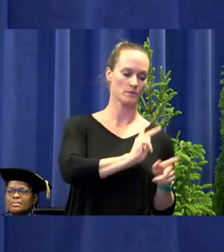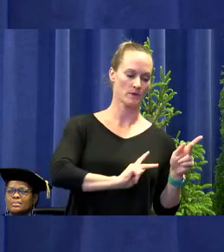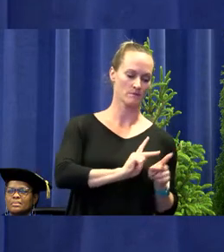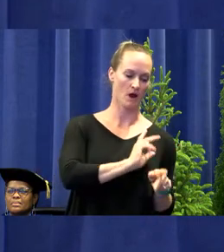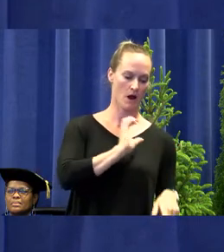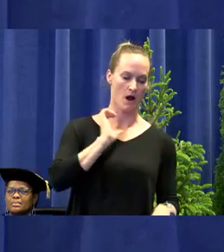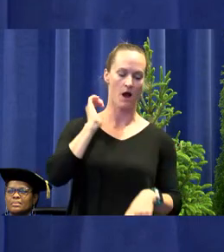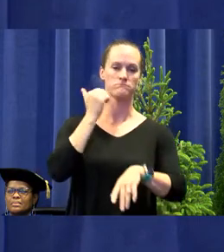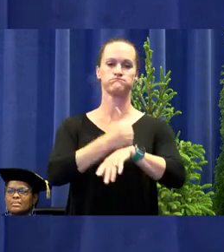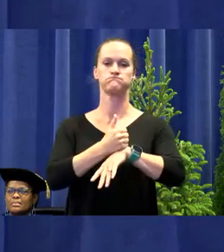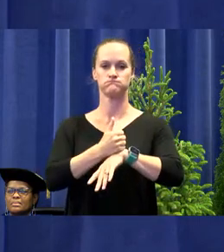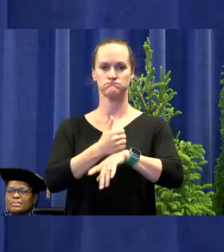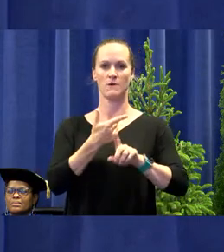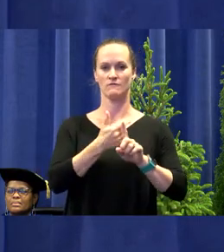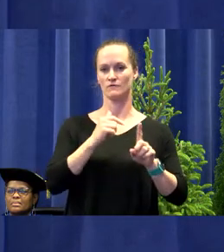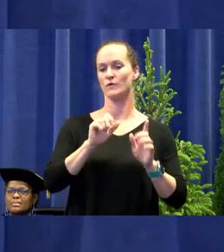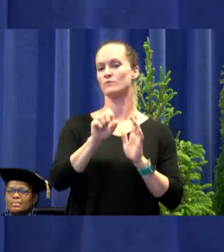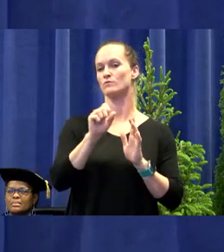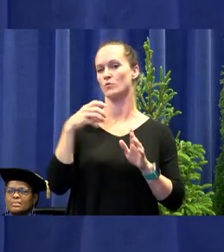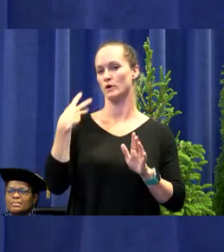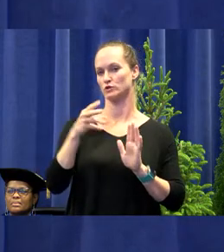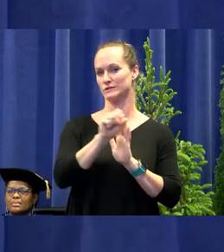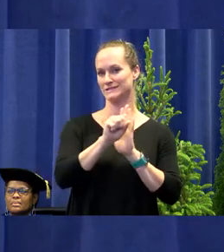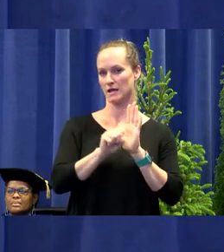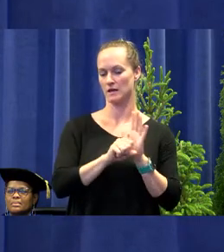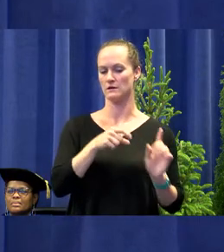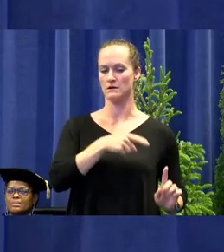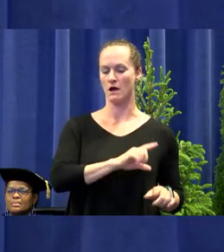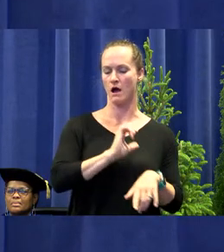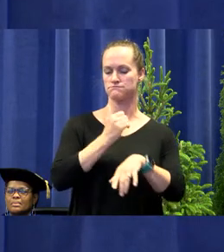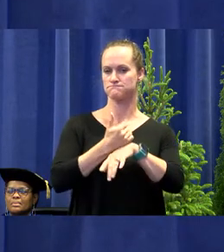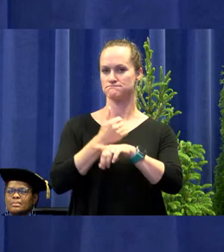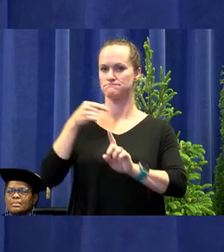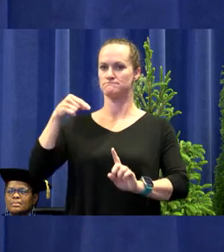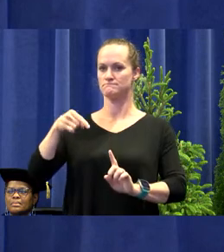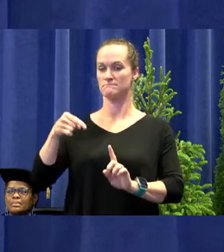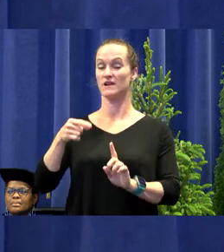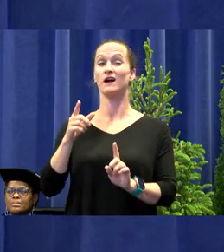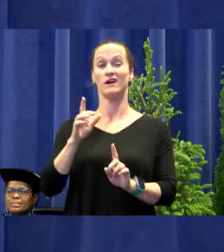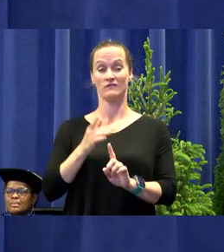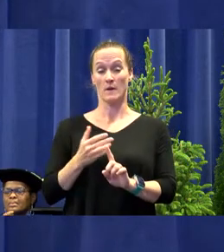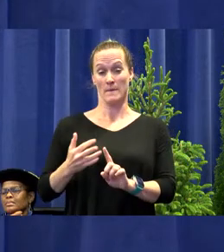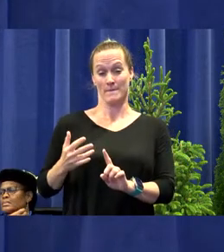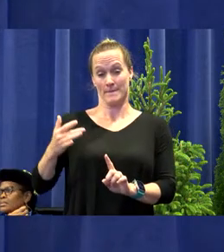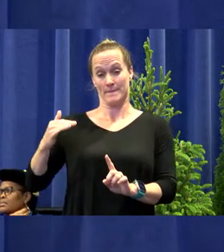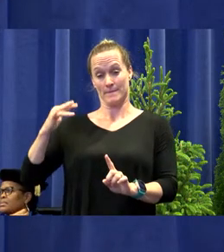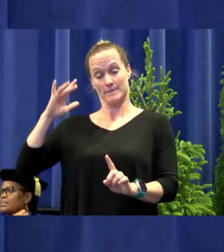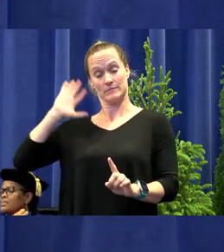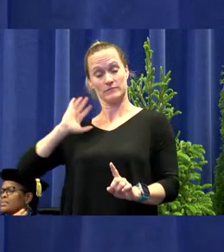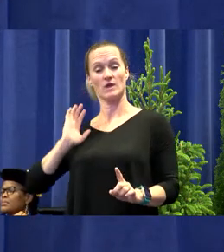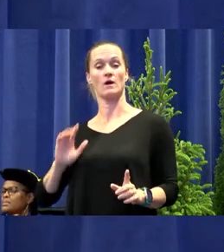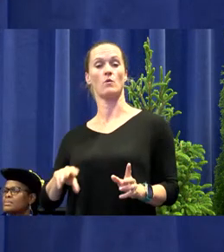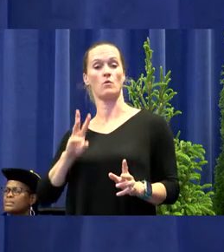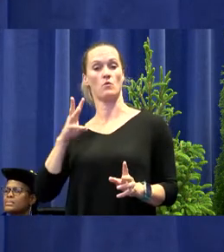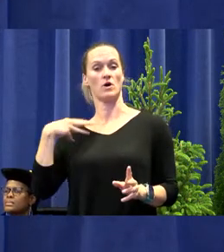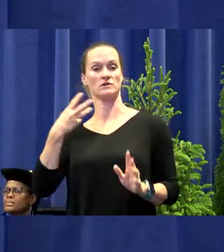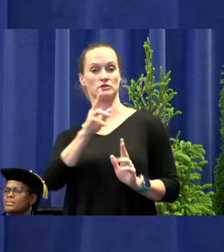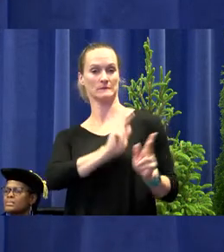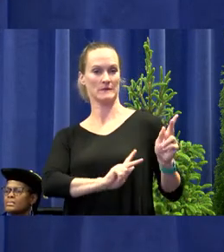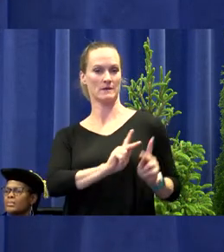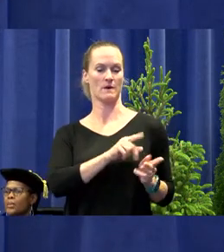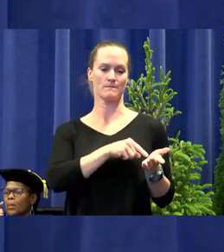state of Washington. From Washington's earliest days, taxpayers have supported their belief in public higher